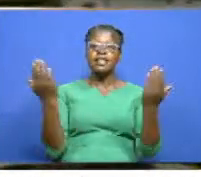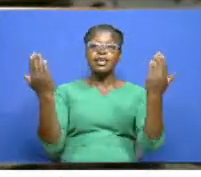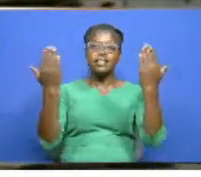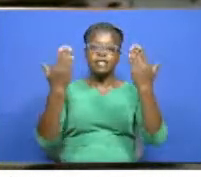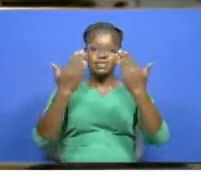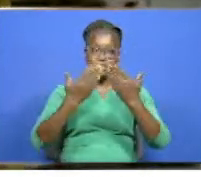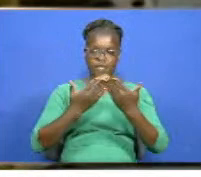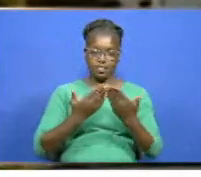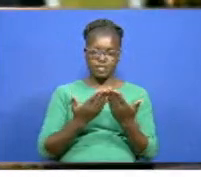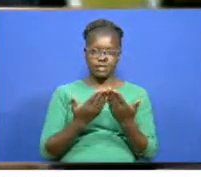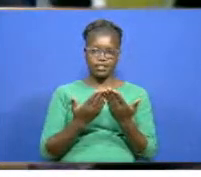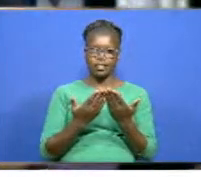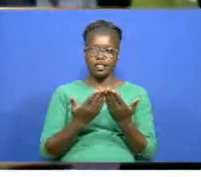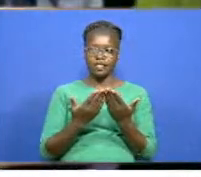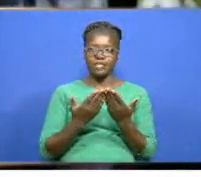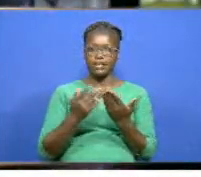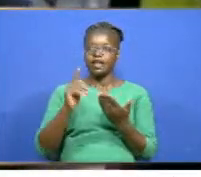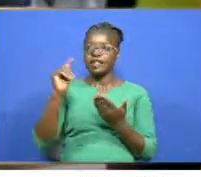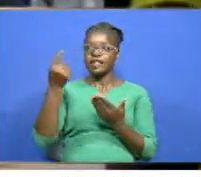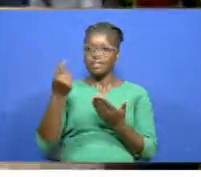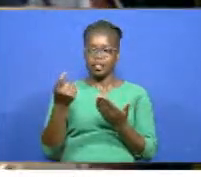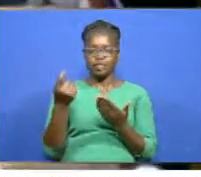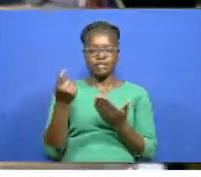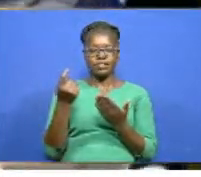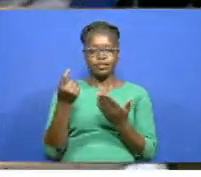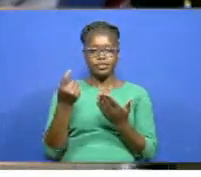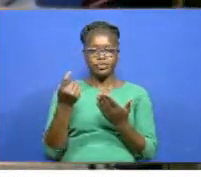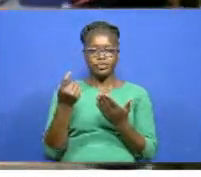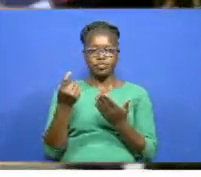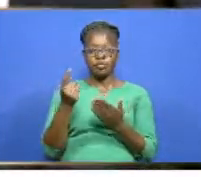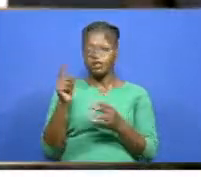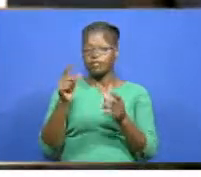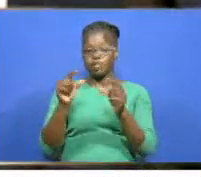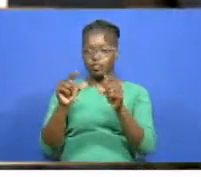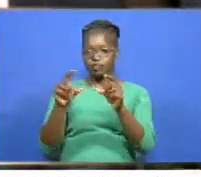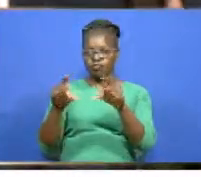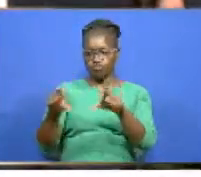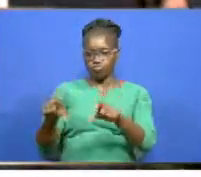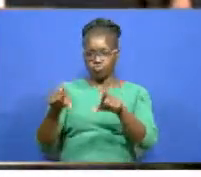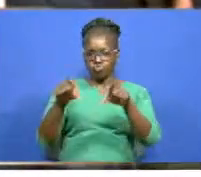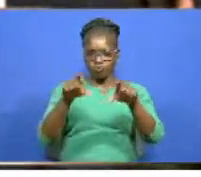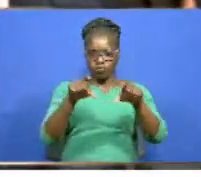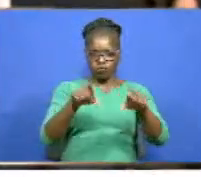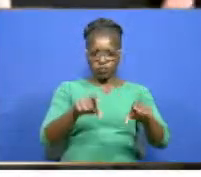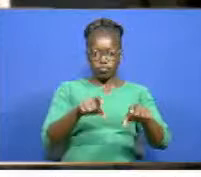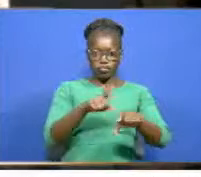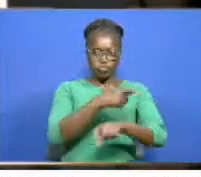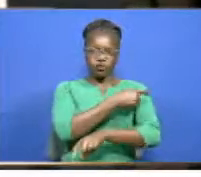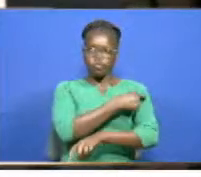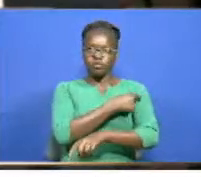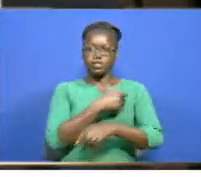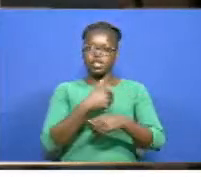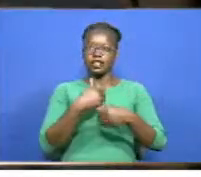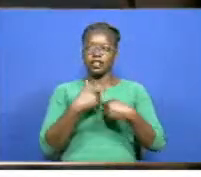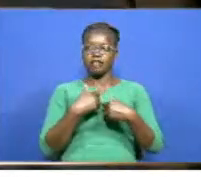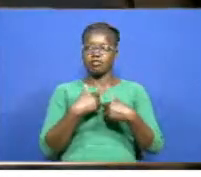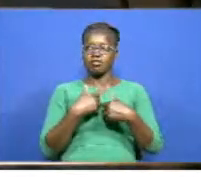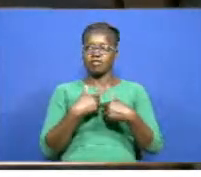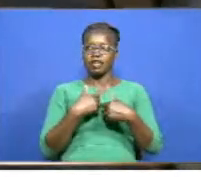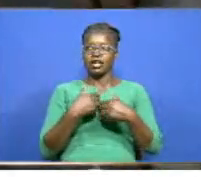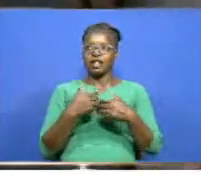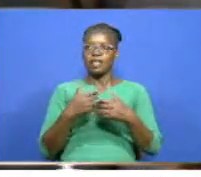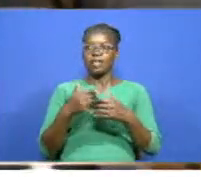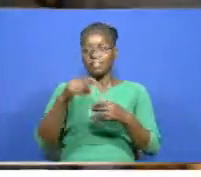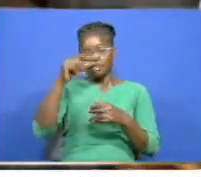the Kenya will be receiving, and as you can see, that was the first batch, which will also be taken to the government